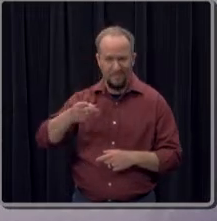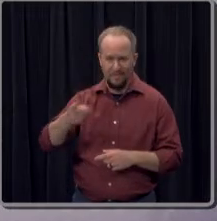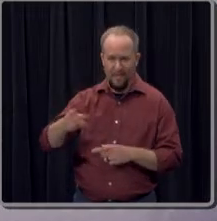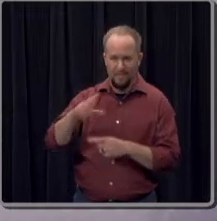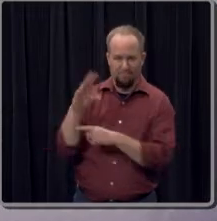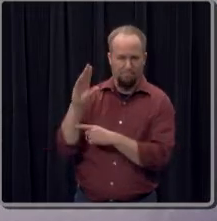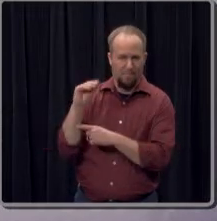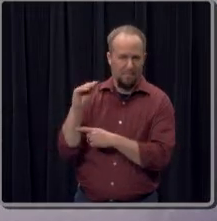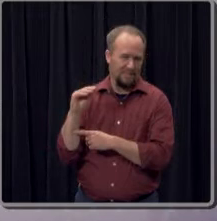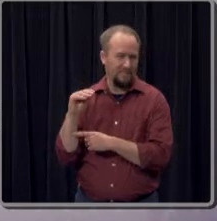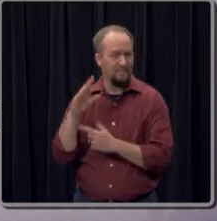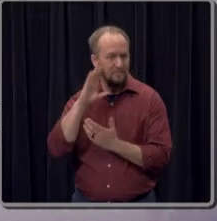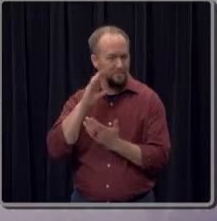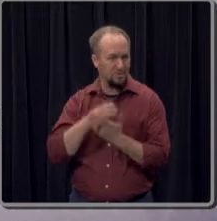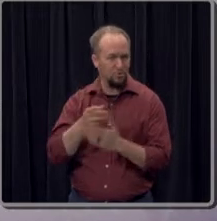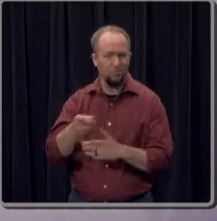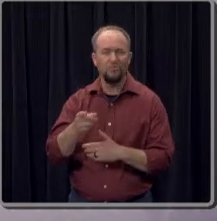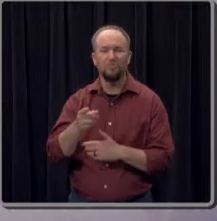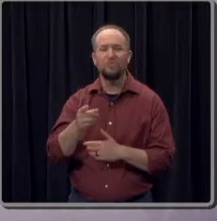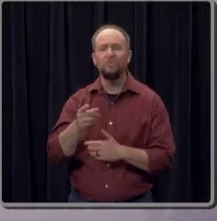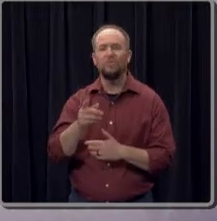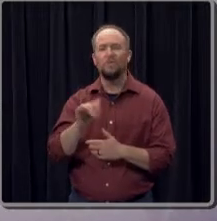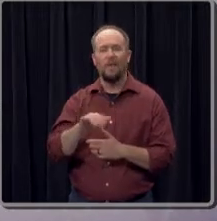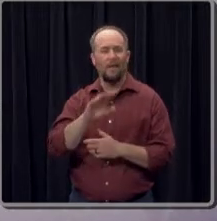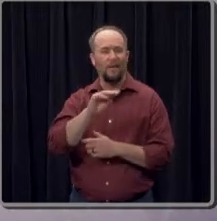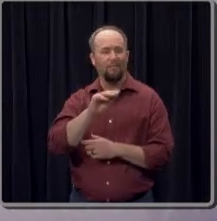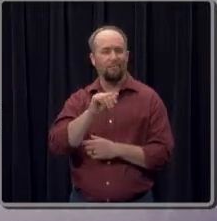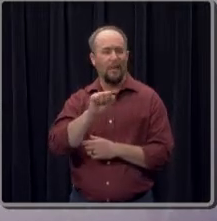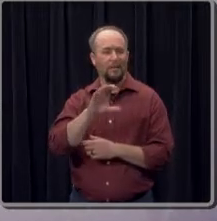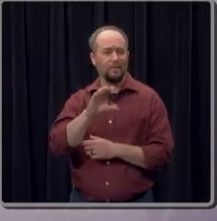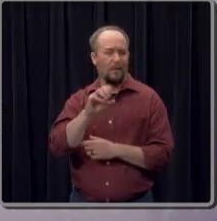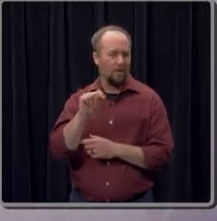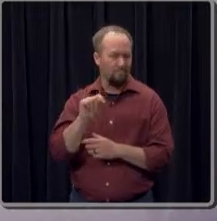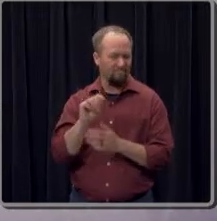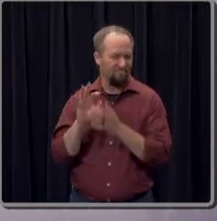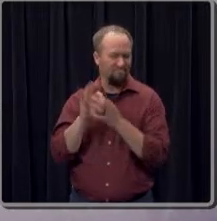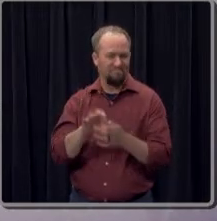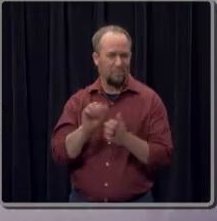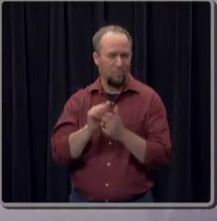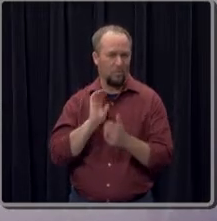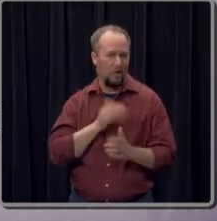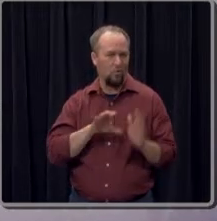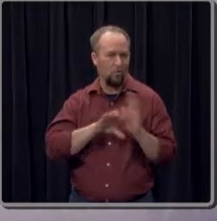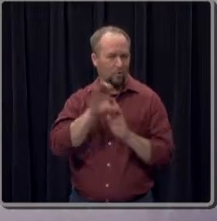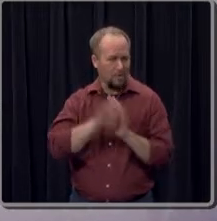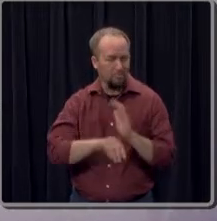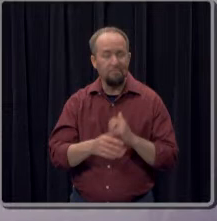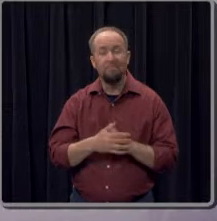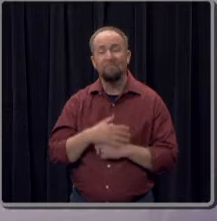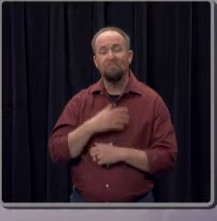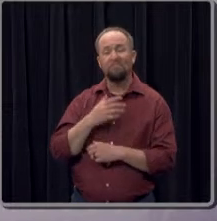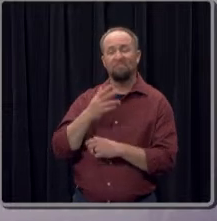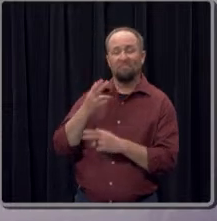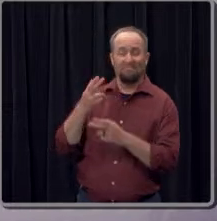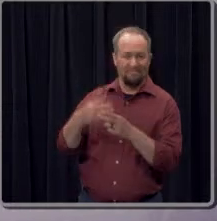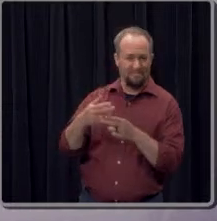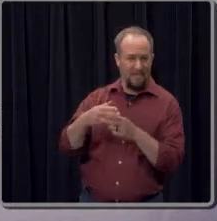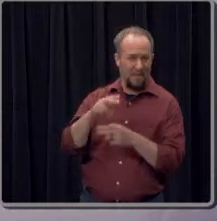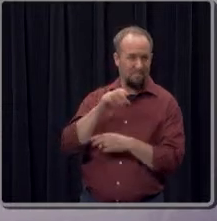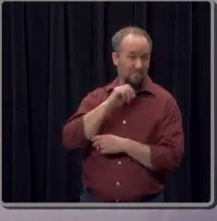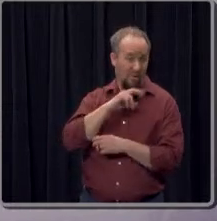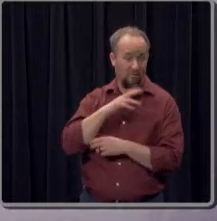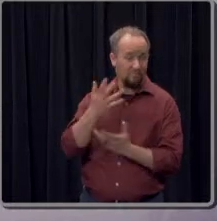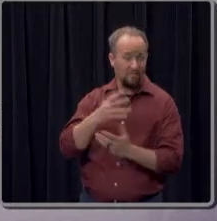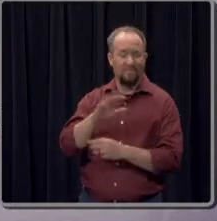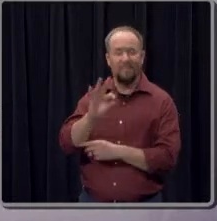puppet in the picture of the little mascot that goes with our curriculum. And so her name is Fanny, and the kids love her.